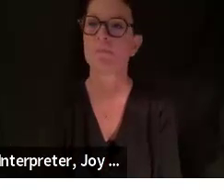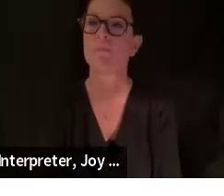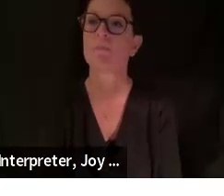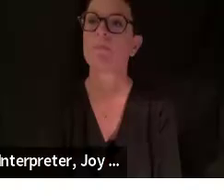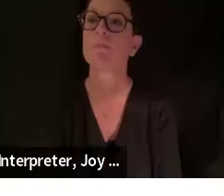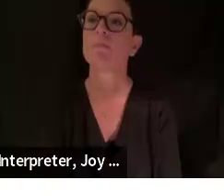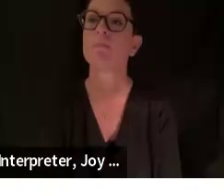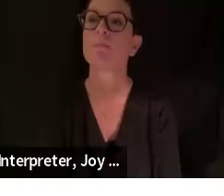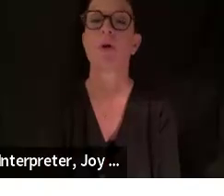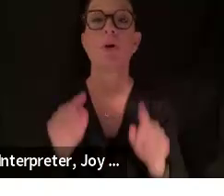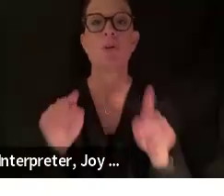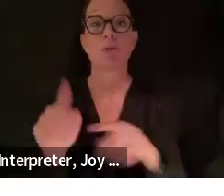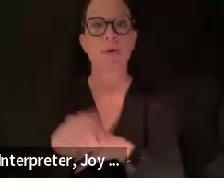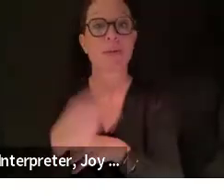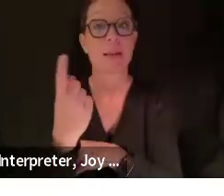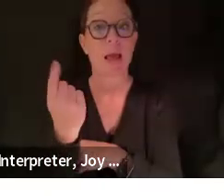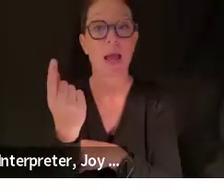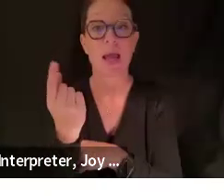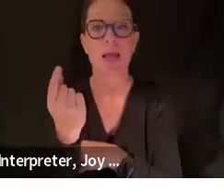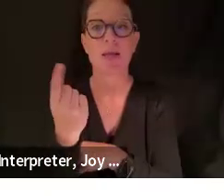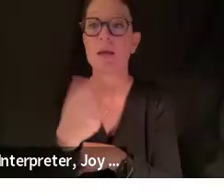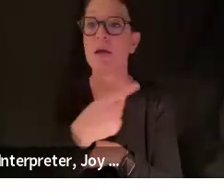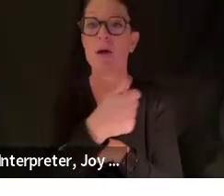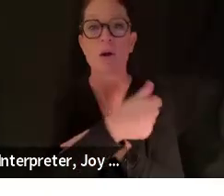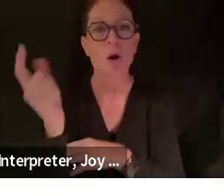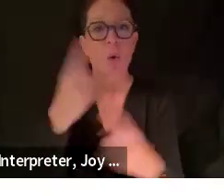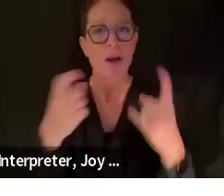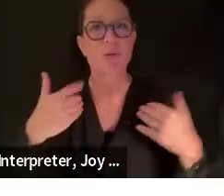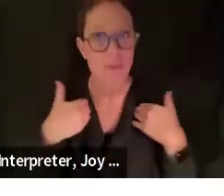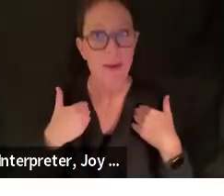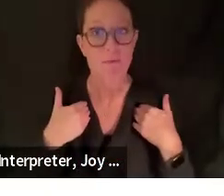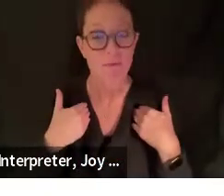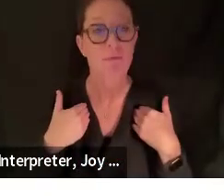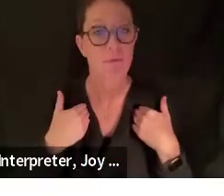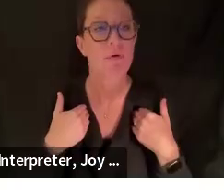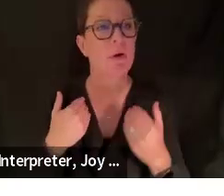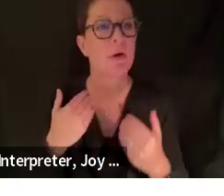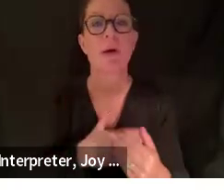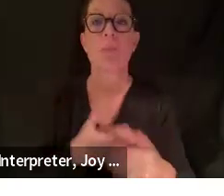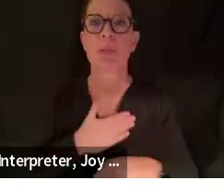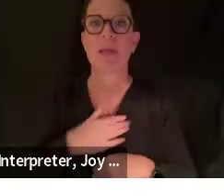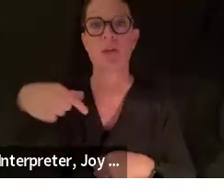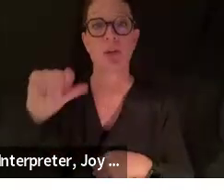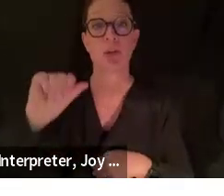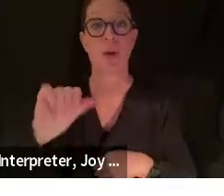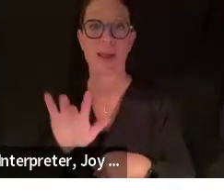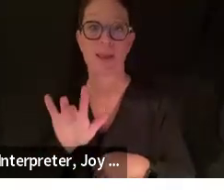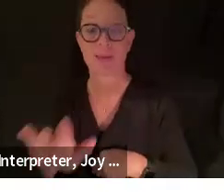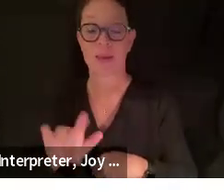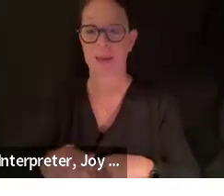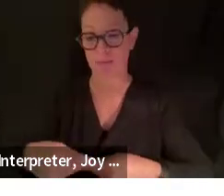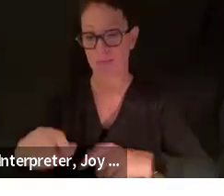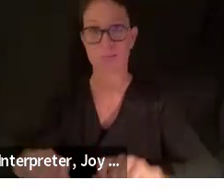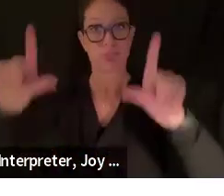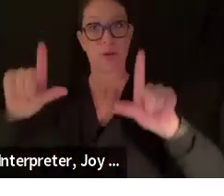So during this presentation, if any of you have questions throughout the session, please type them in the question and answer